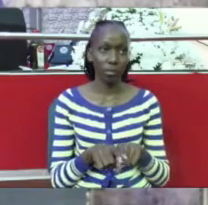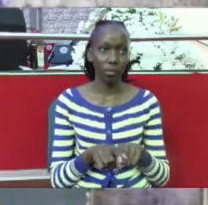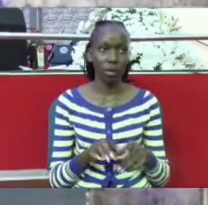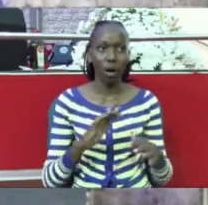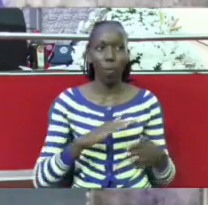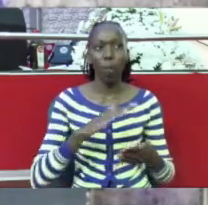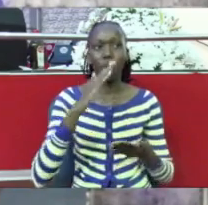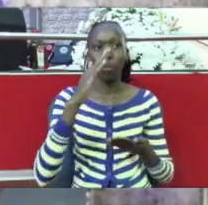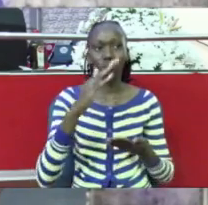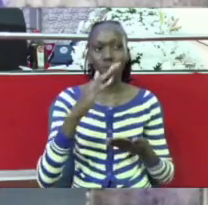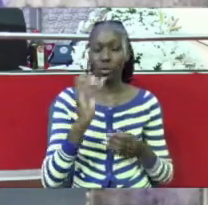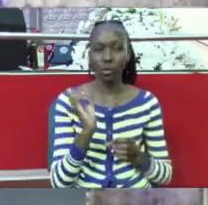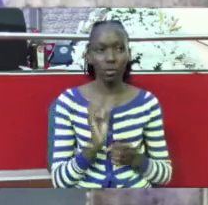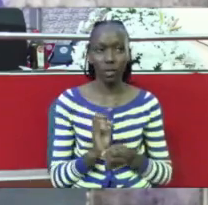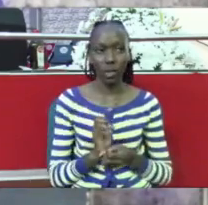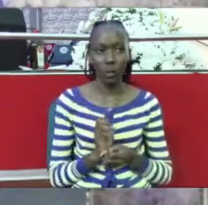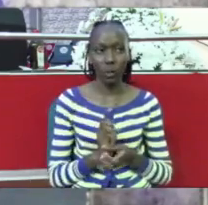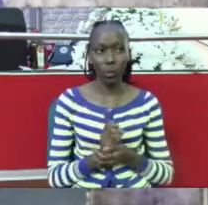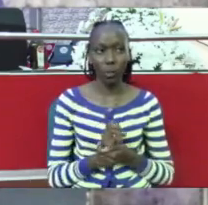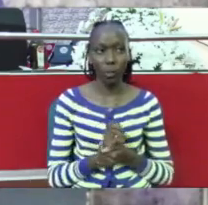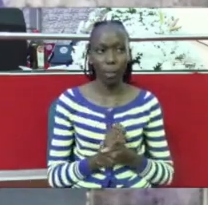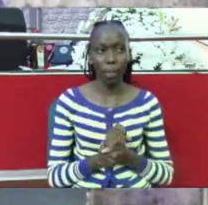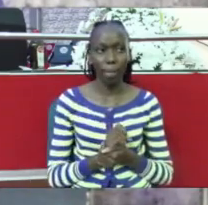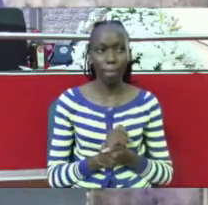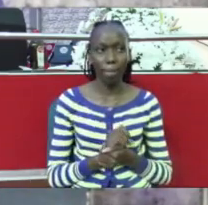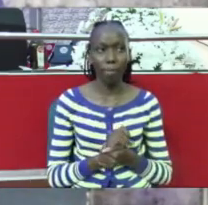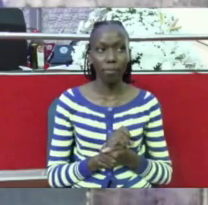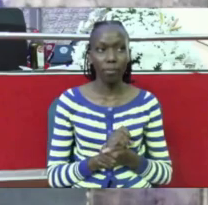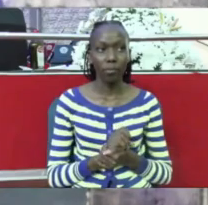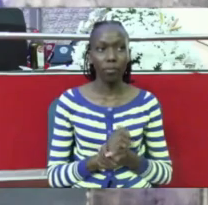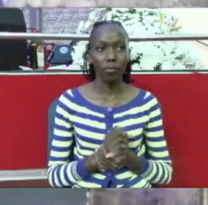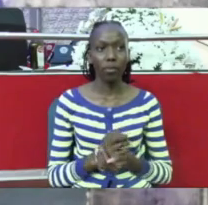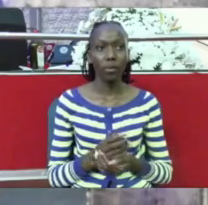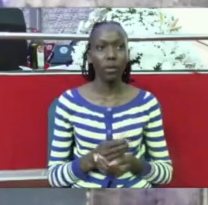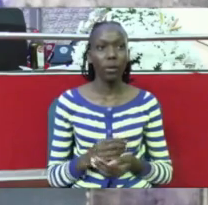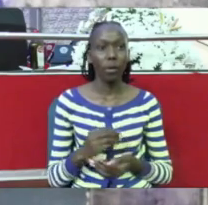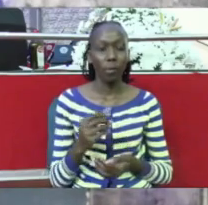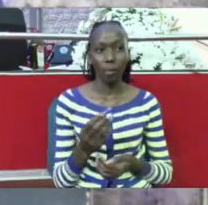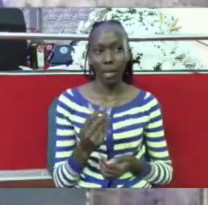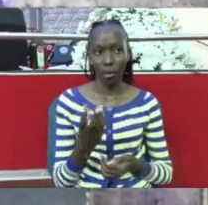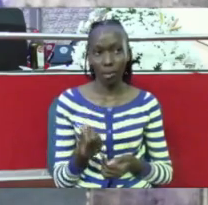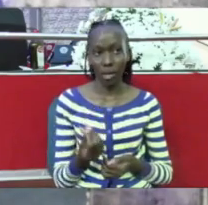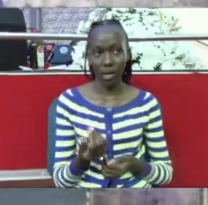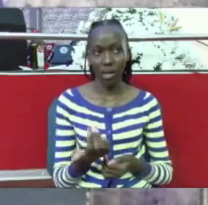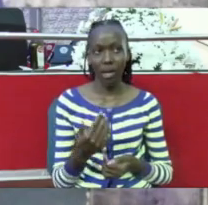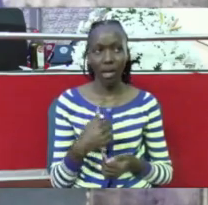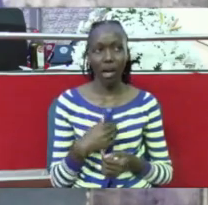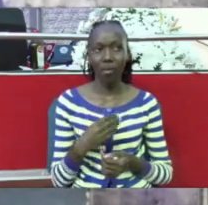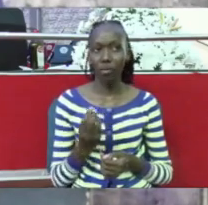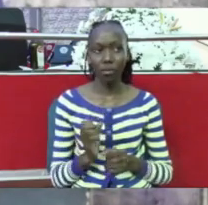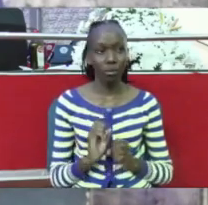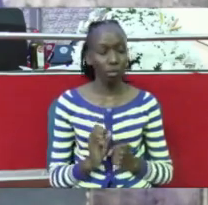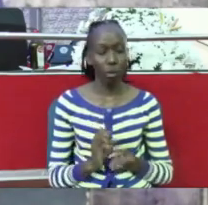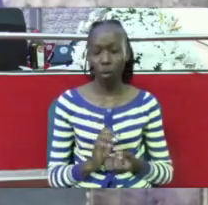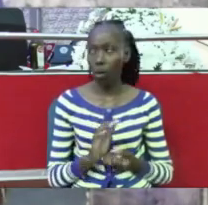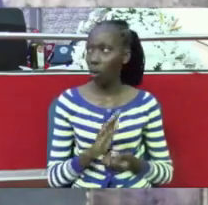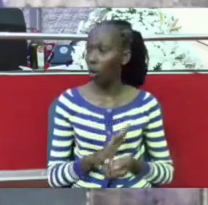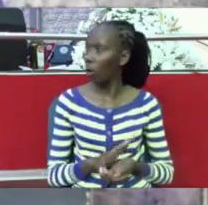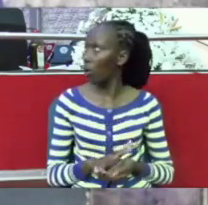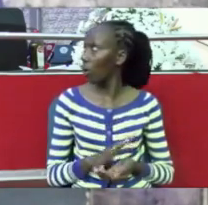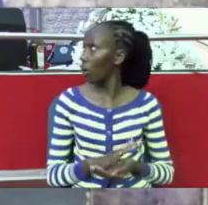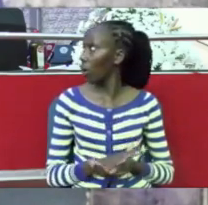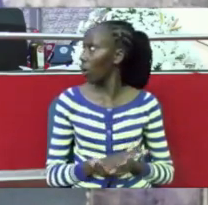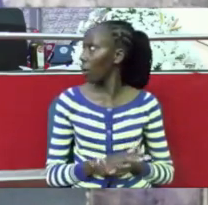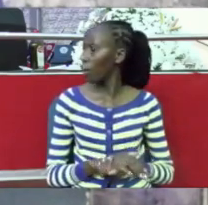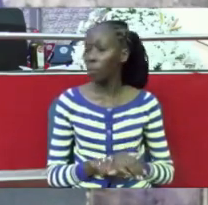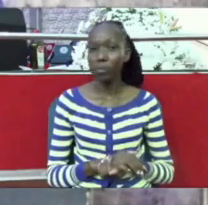been working in a certain organization with no salary increment for a long time. Umefanya kazi kwa muda mrefu bila kuongezewa mshahara. Or your